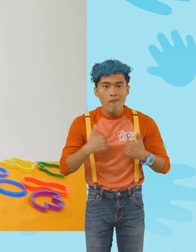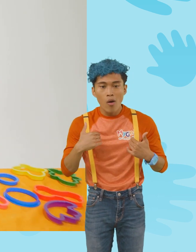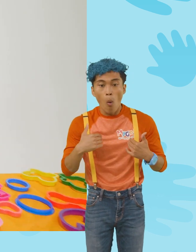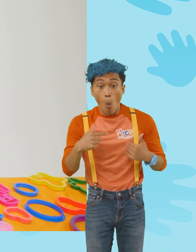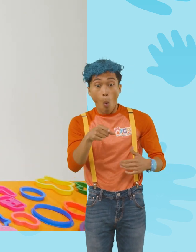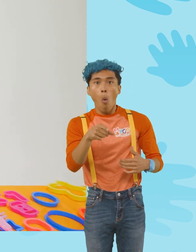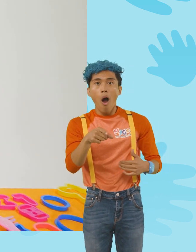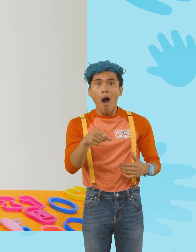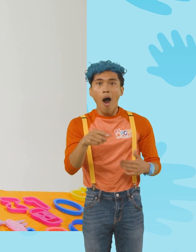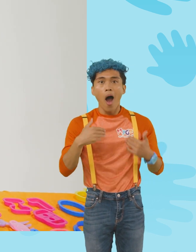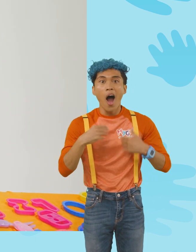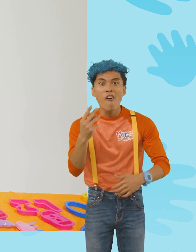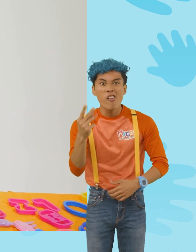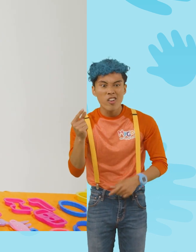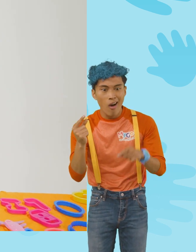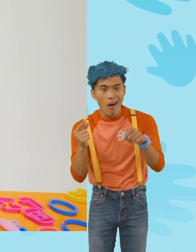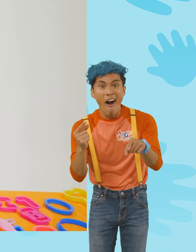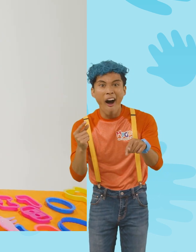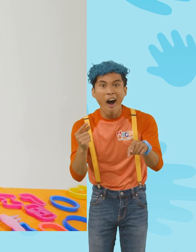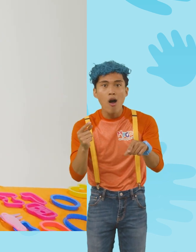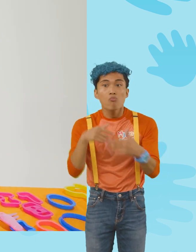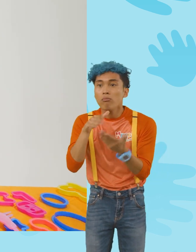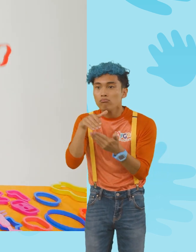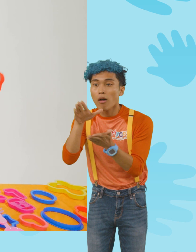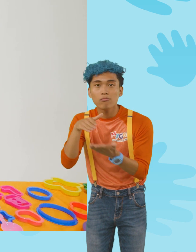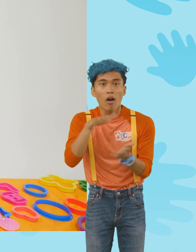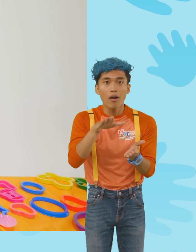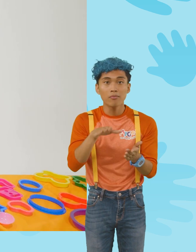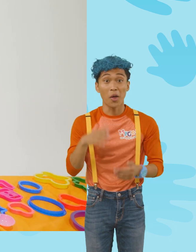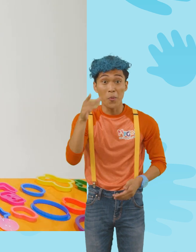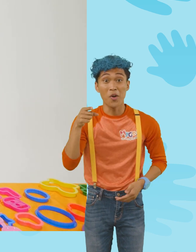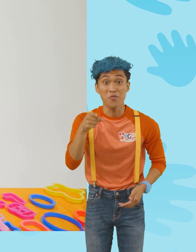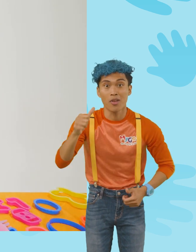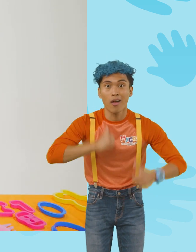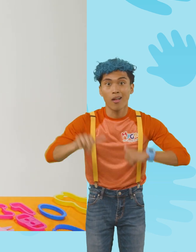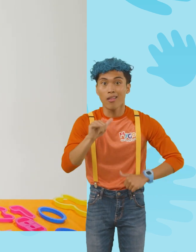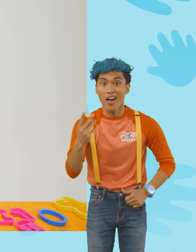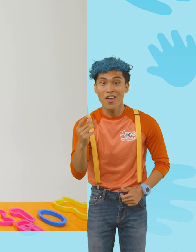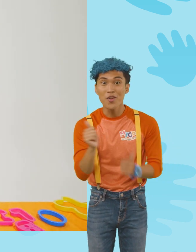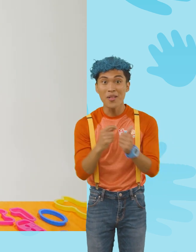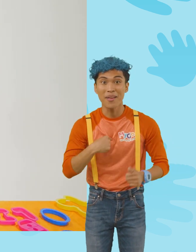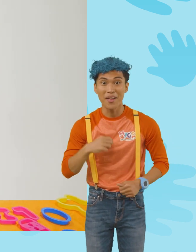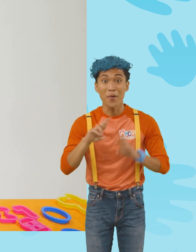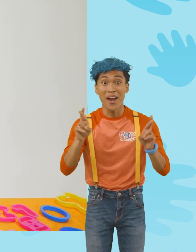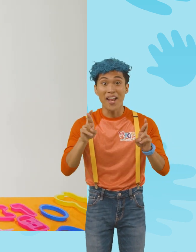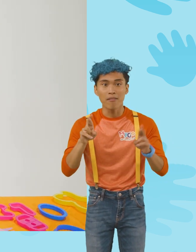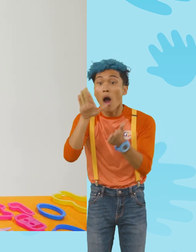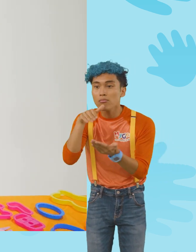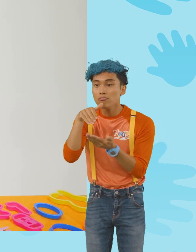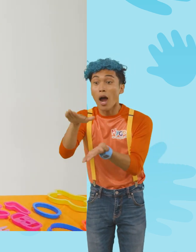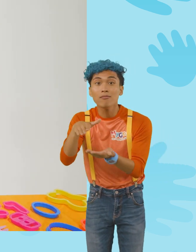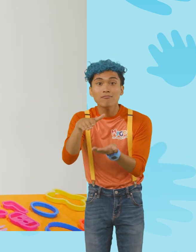ooh, a dog. Woof, woof. Will you act like a dog with me? Ready?